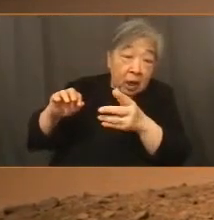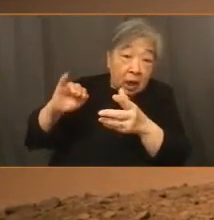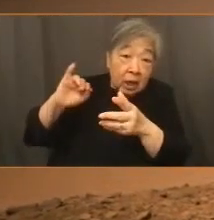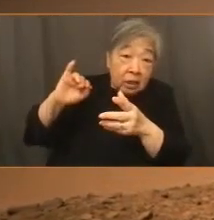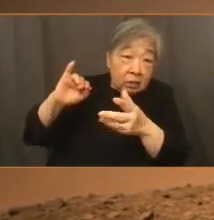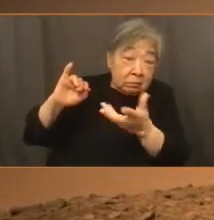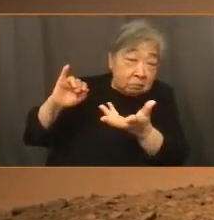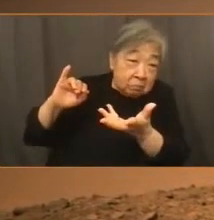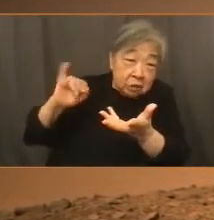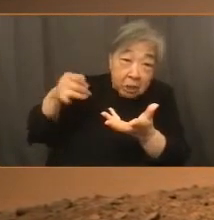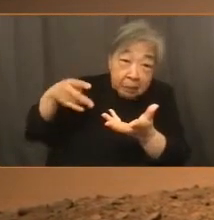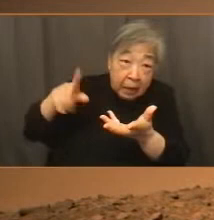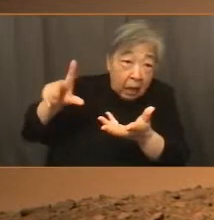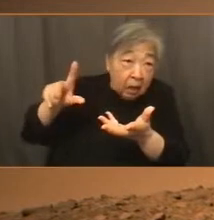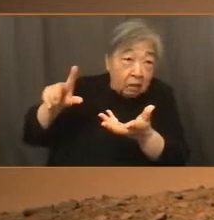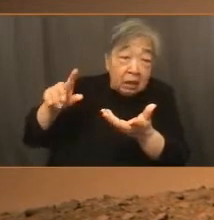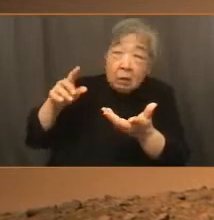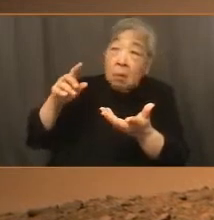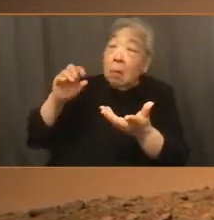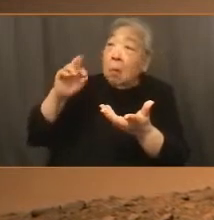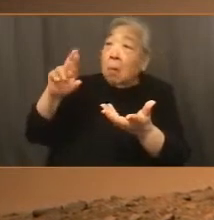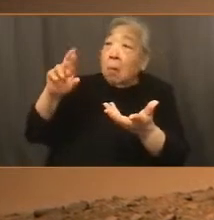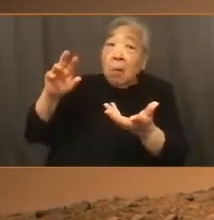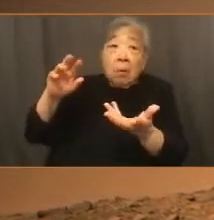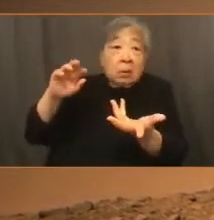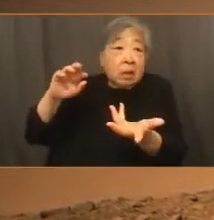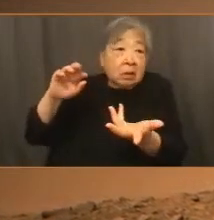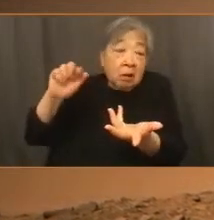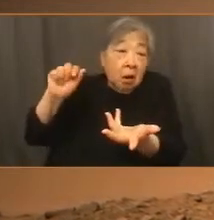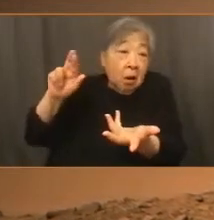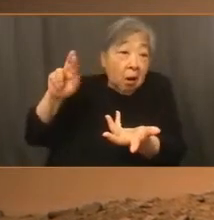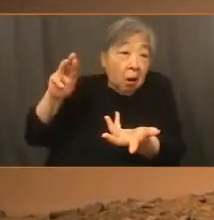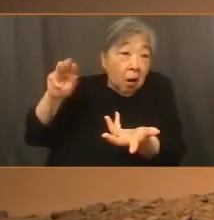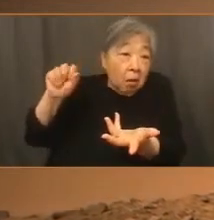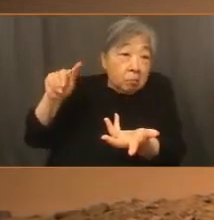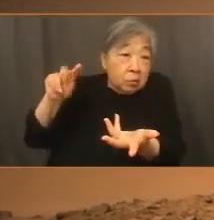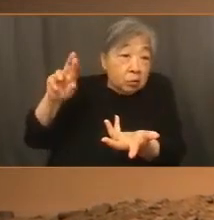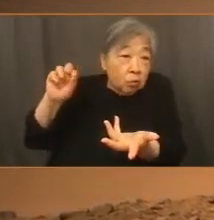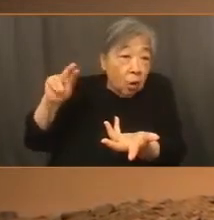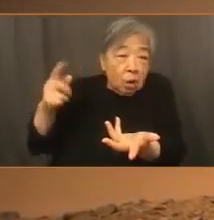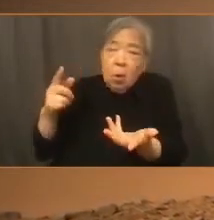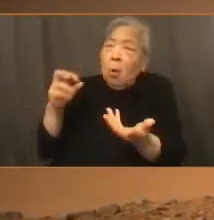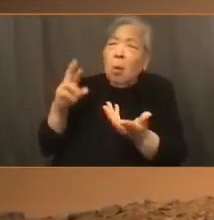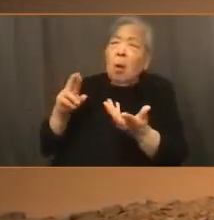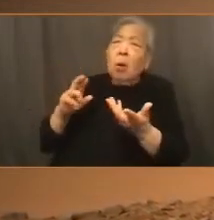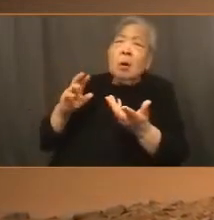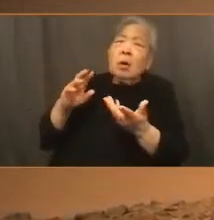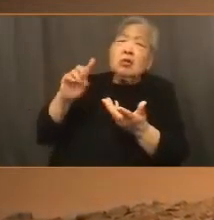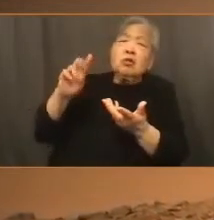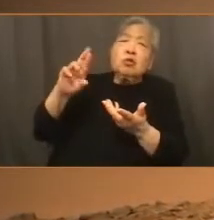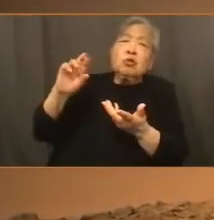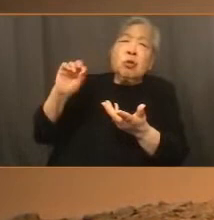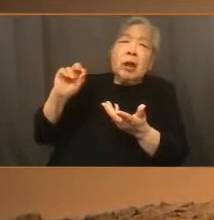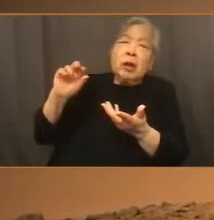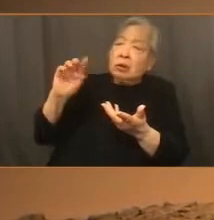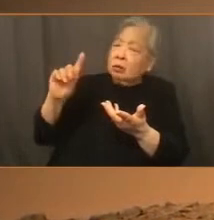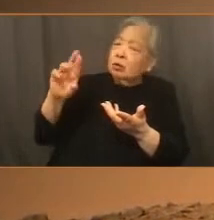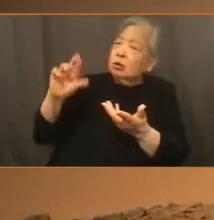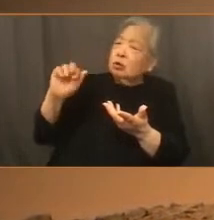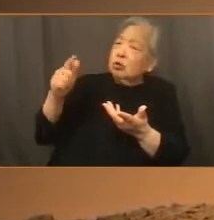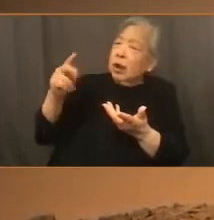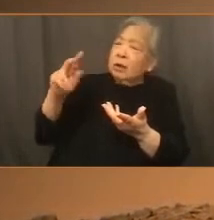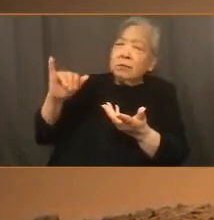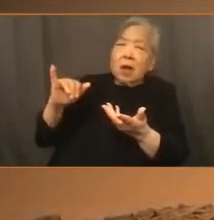like NASA Armstrong or the Applied Physics Lab facility? I guess, where will it be tested, Nishant? Yeah, that's a great